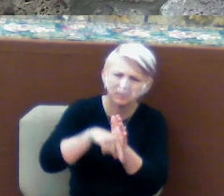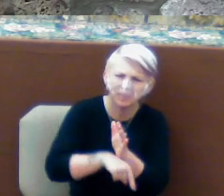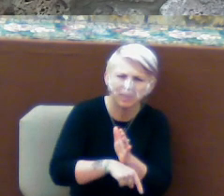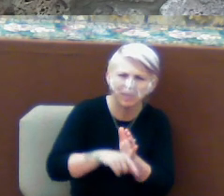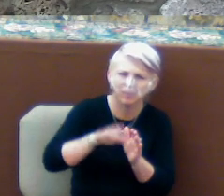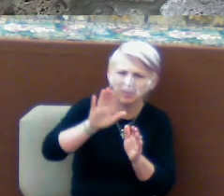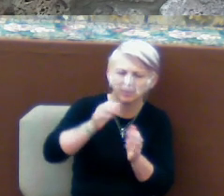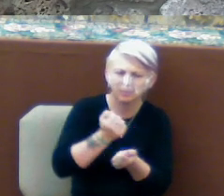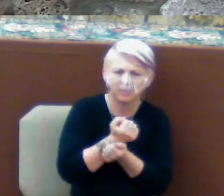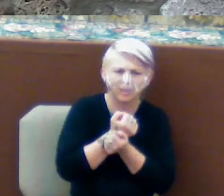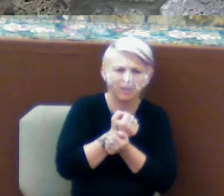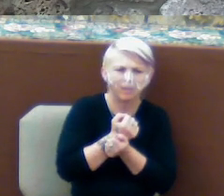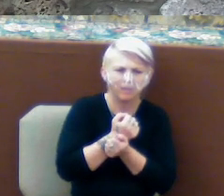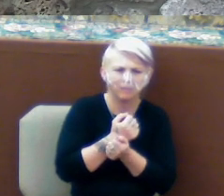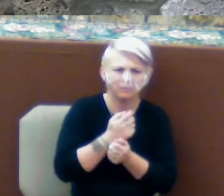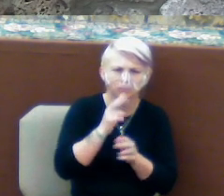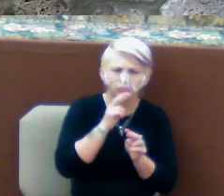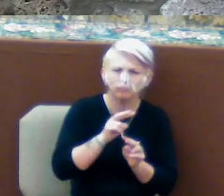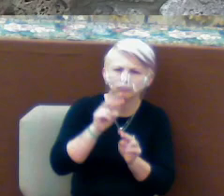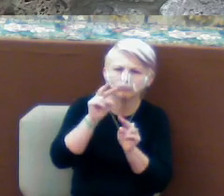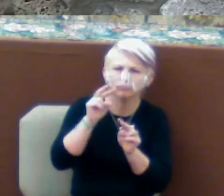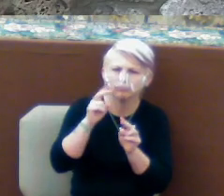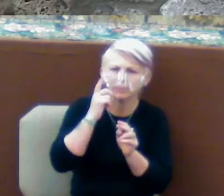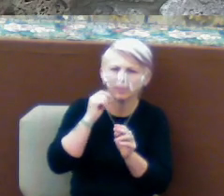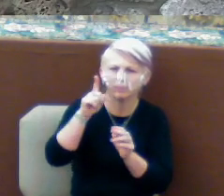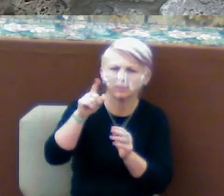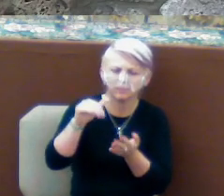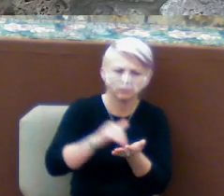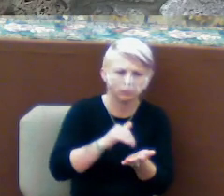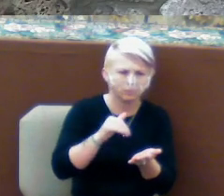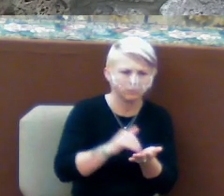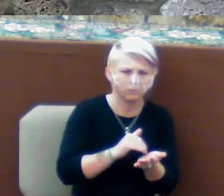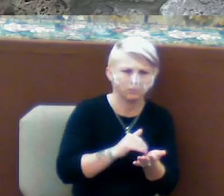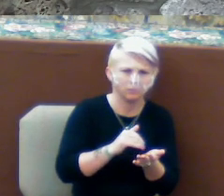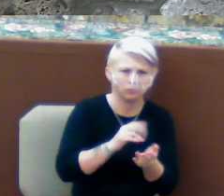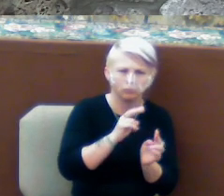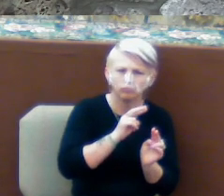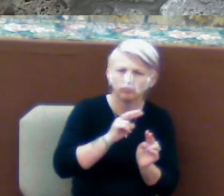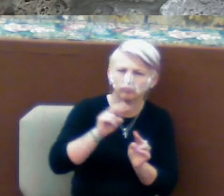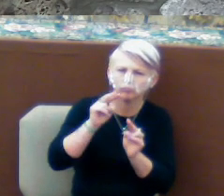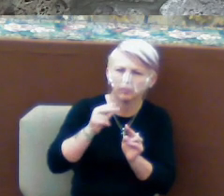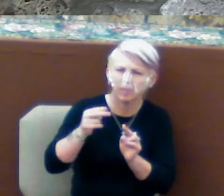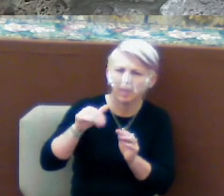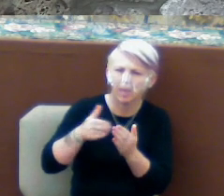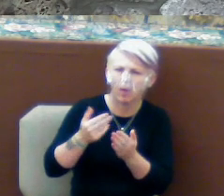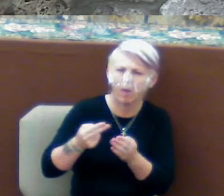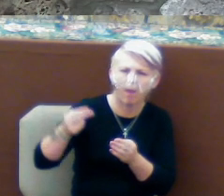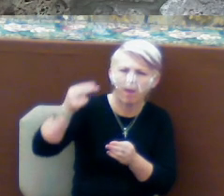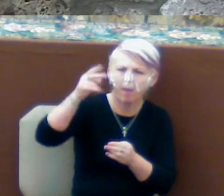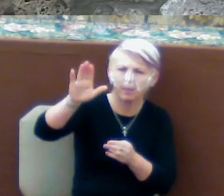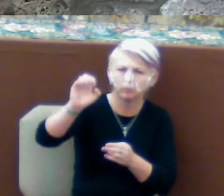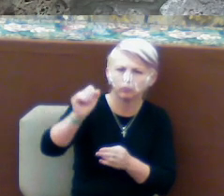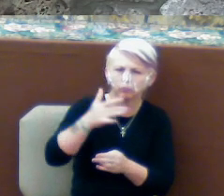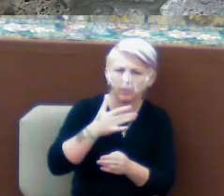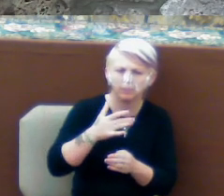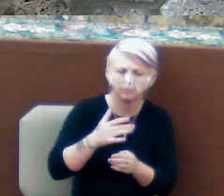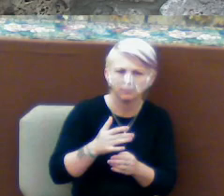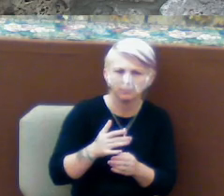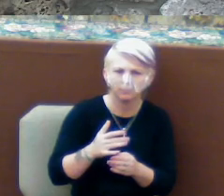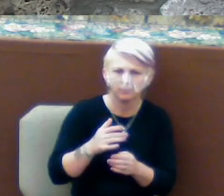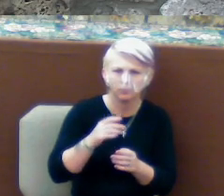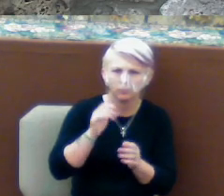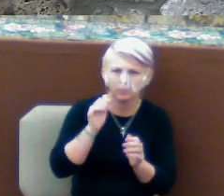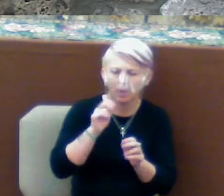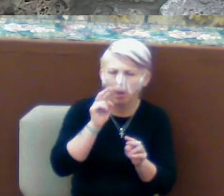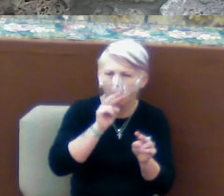love. To behold the gift of his forgiveness. To gaze upon the heights of his grace. To marvel at